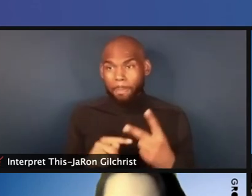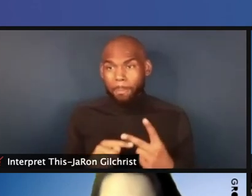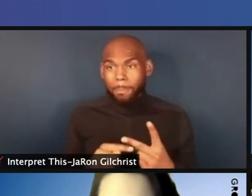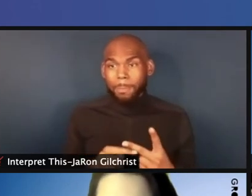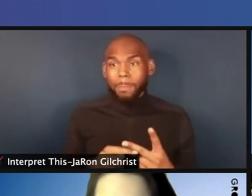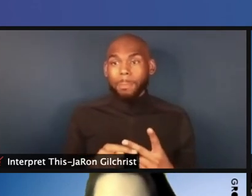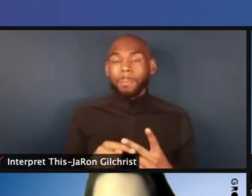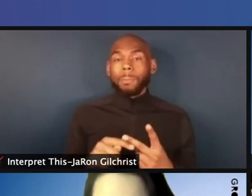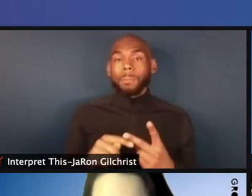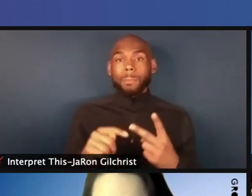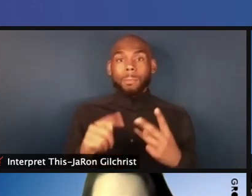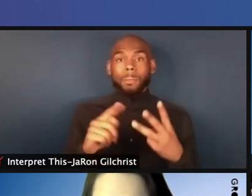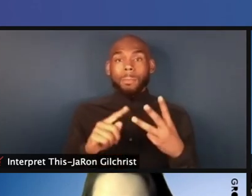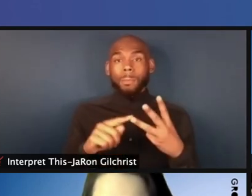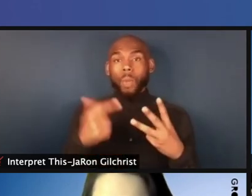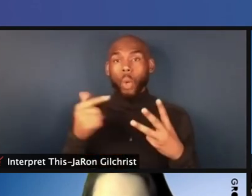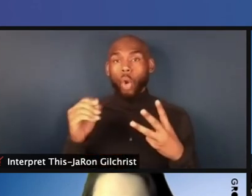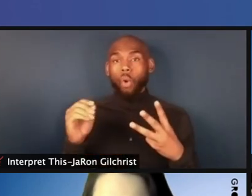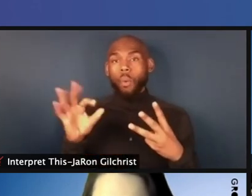Free, I'm going to drop in there.